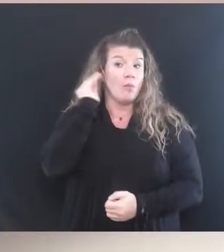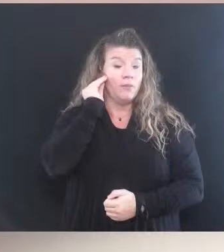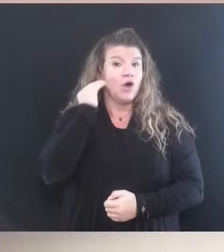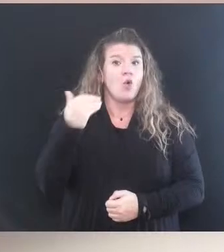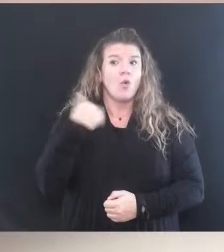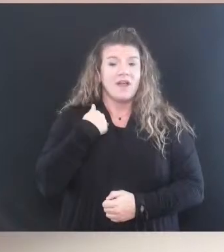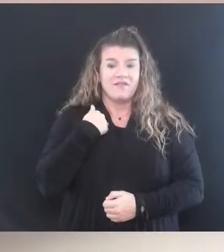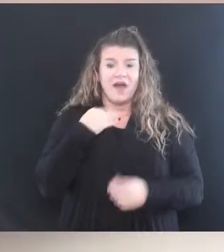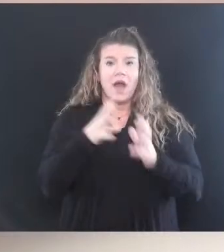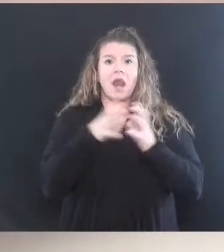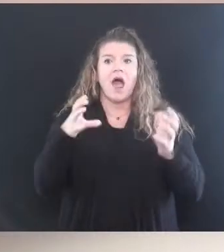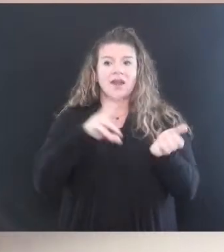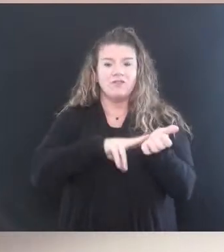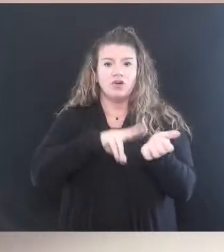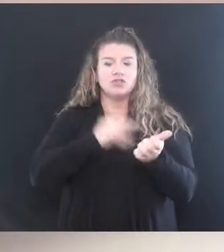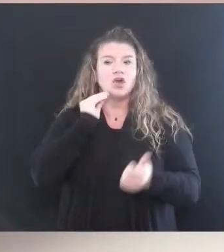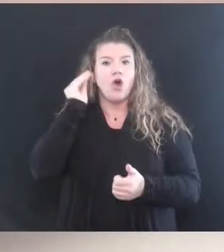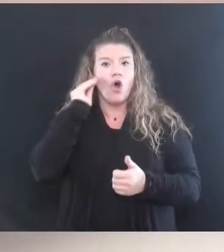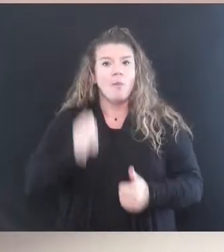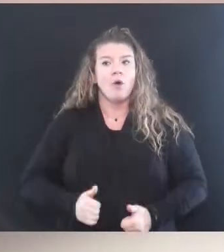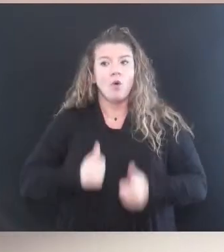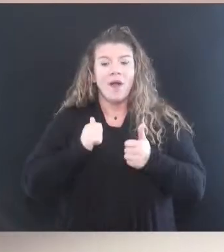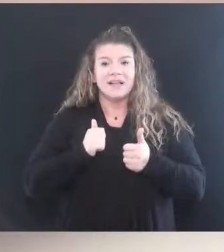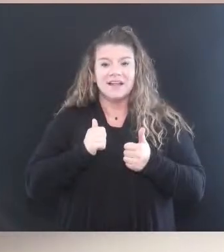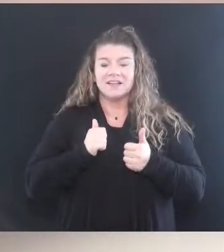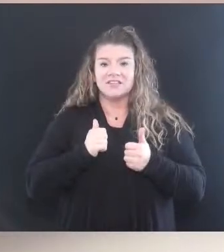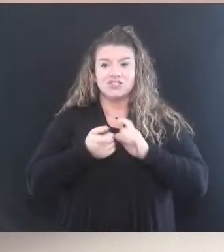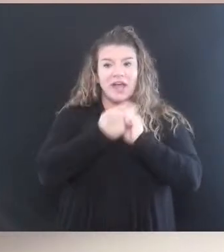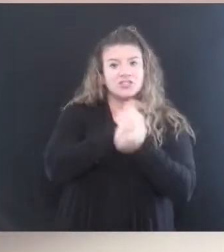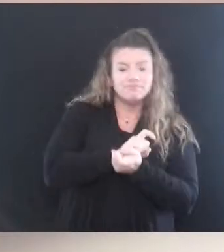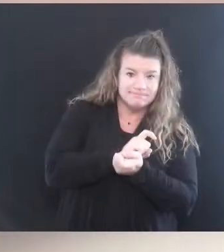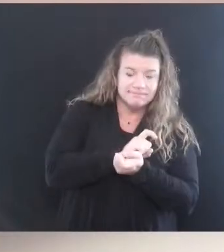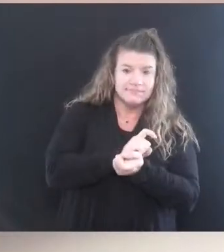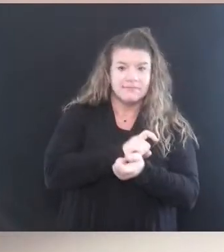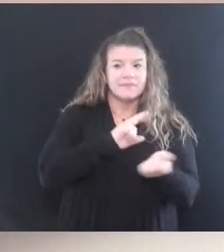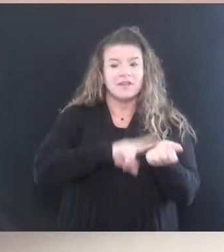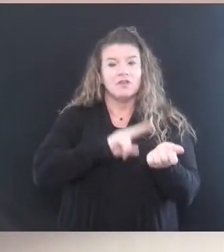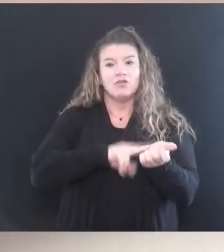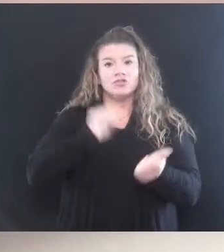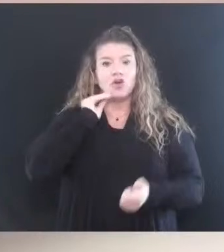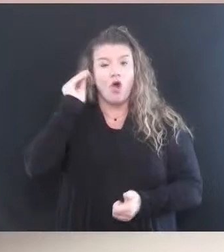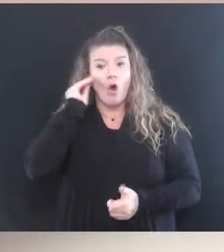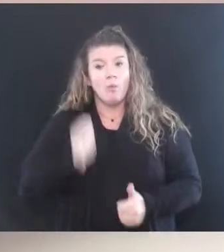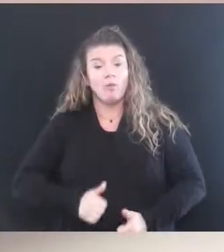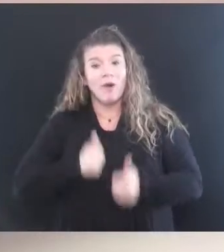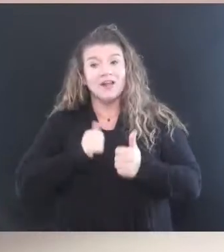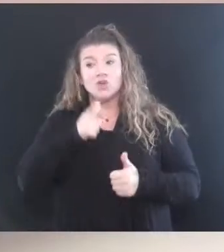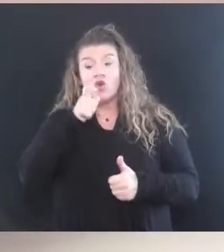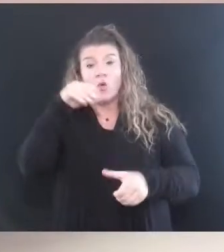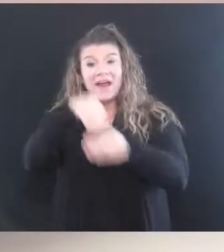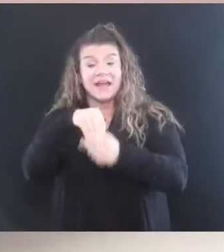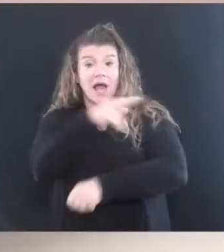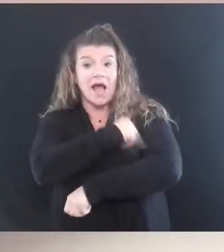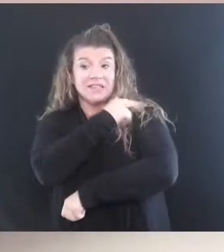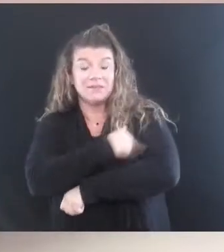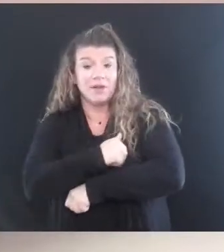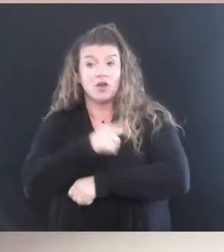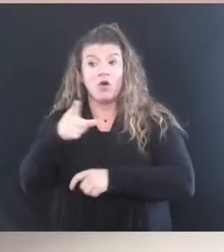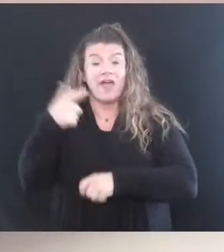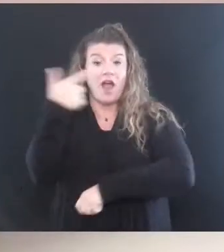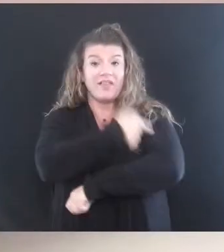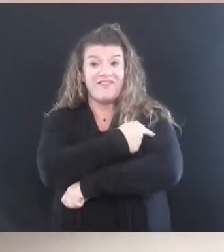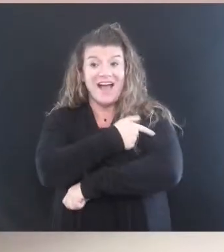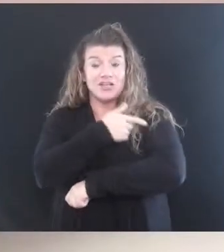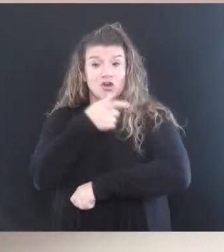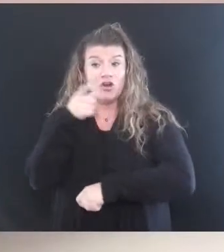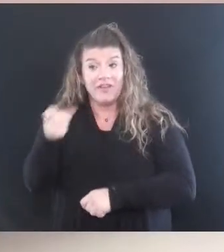number of nursing home residents turnover, nursing home residents who may have been in the hospital, got a Pfizer dose,